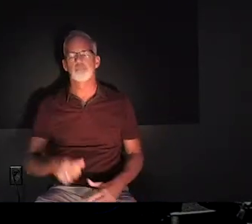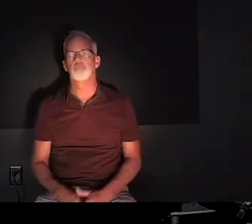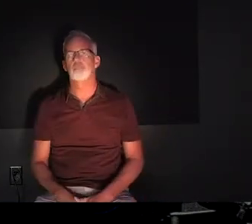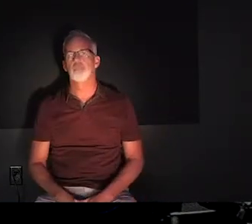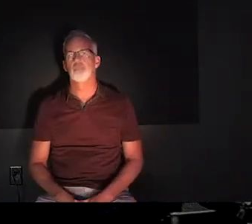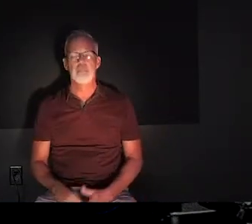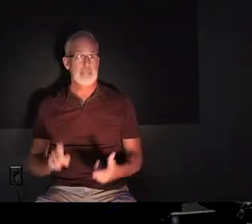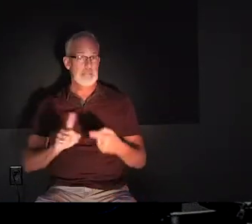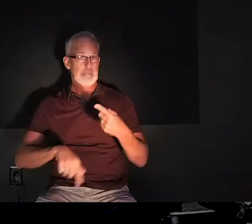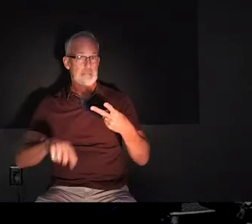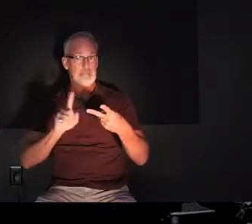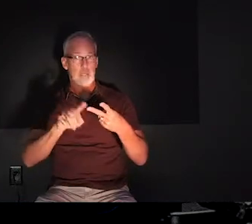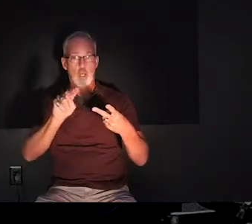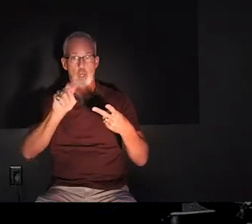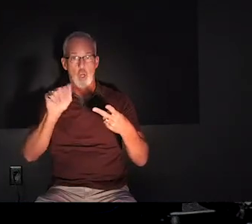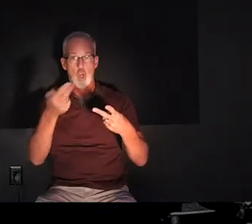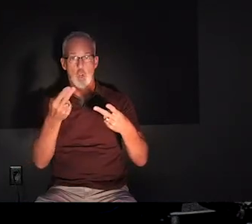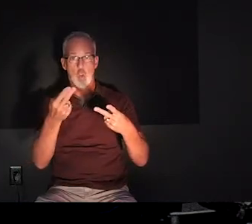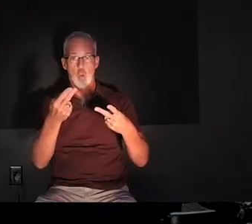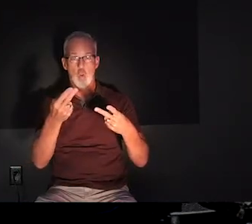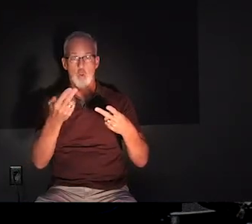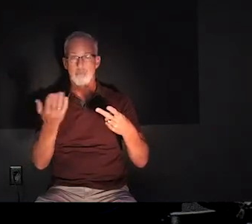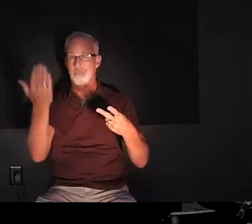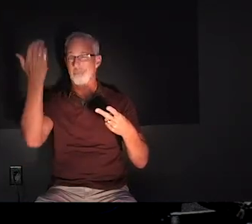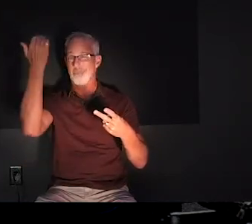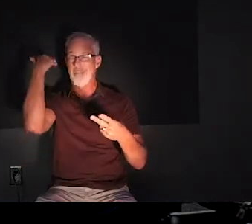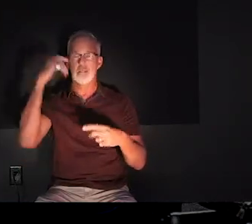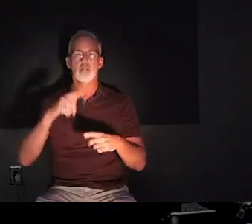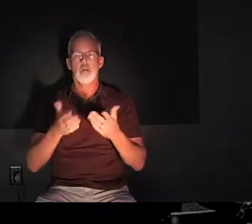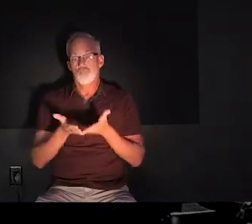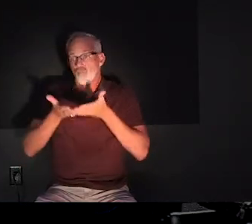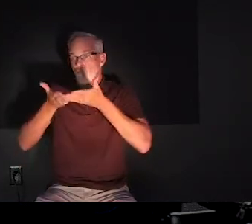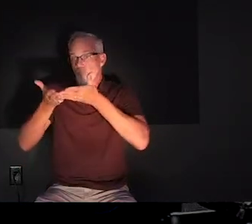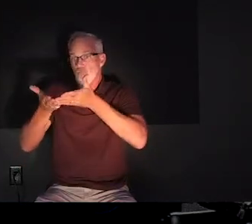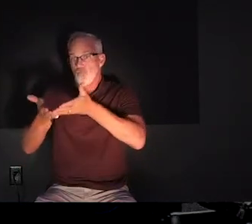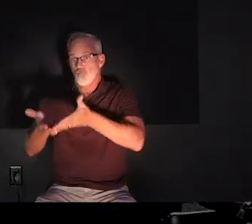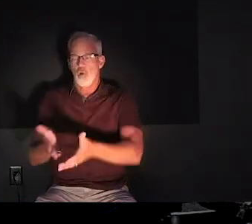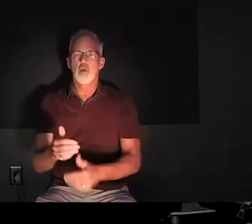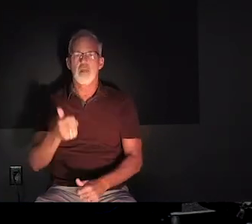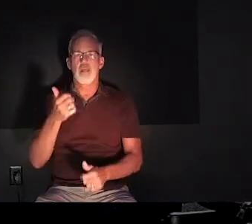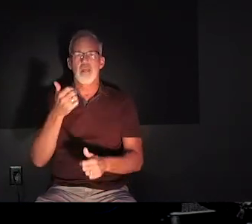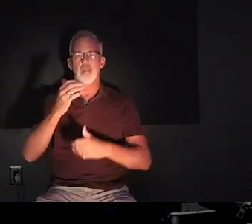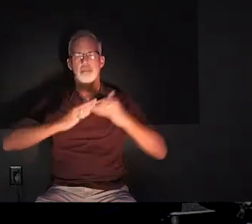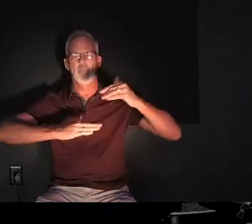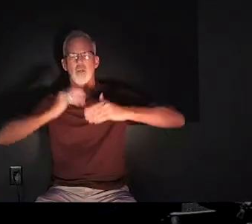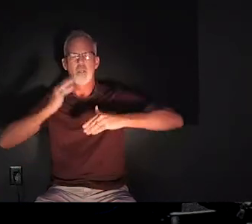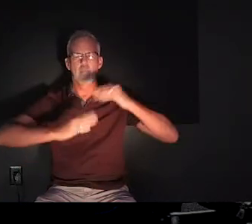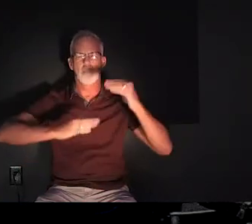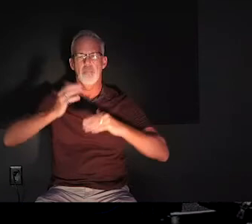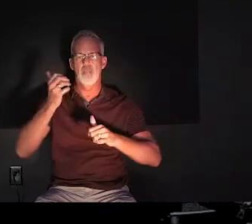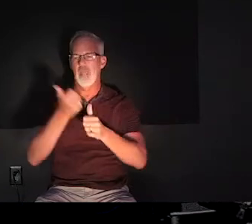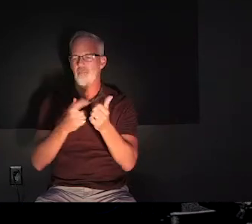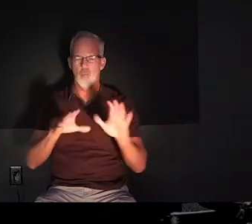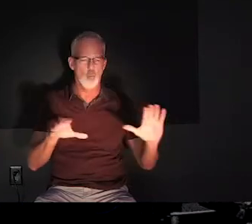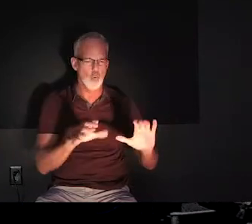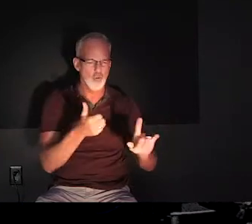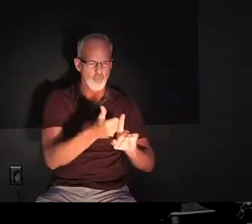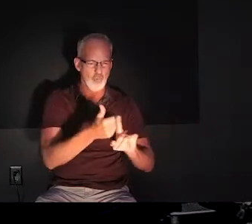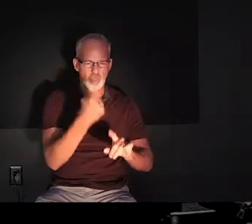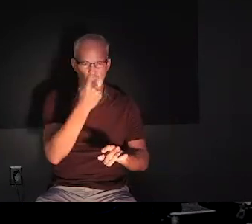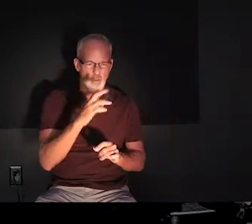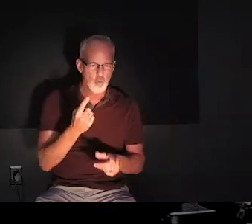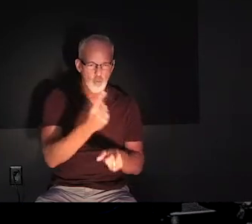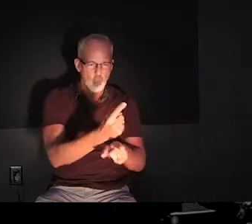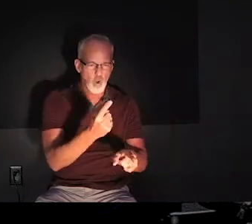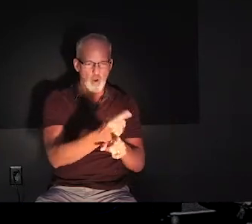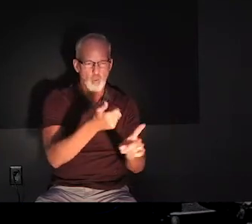about Noah and the days of Noah, the scripture says, in the days of Noah, everyone did what was right in their own eyes. In the days of Noah, it